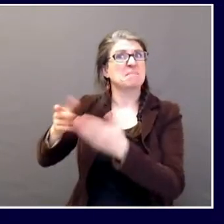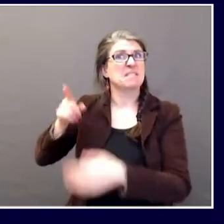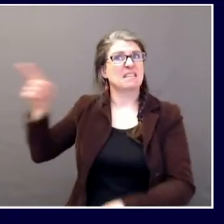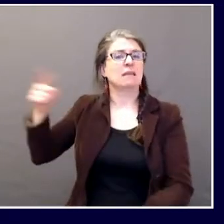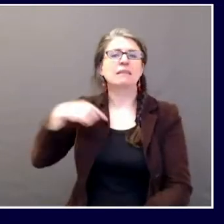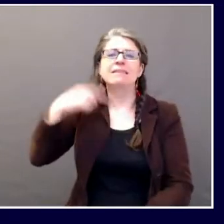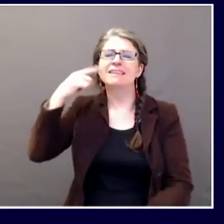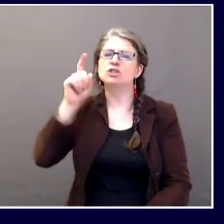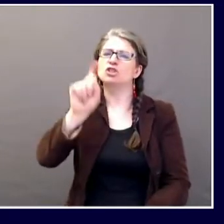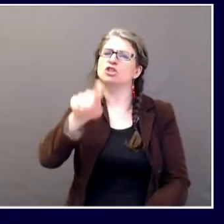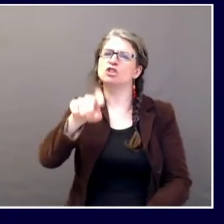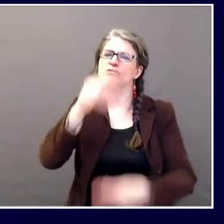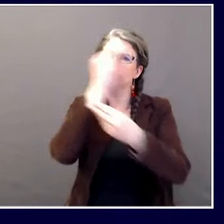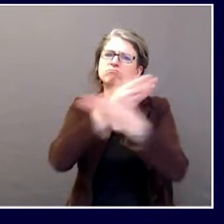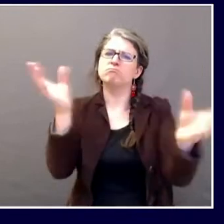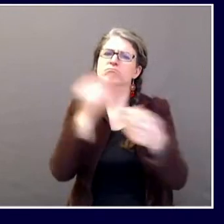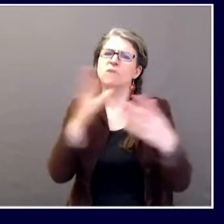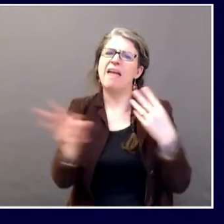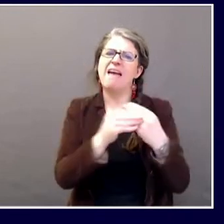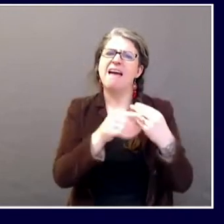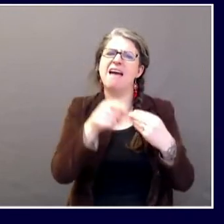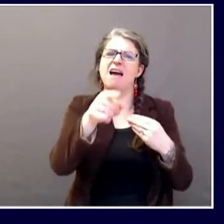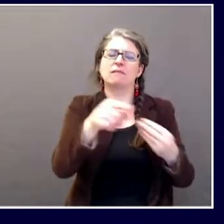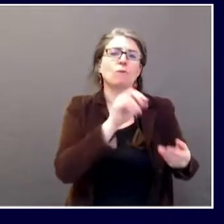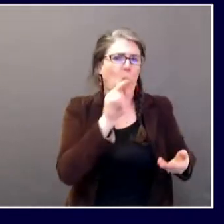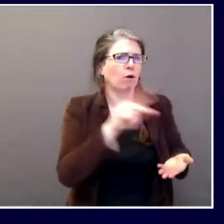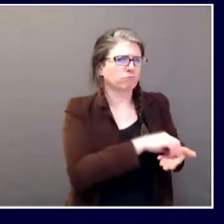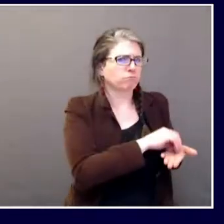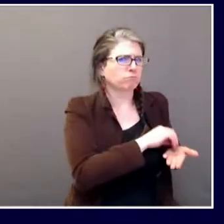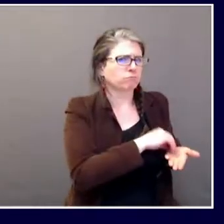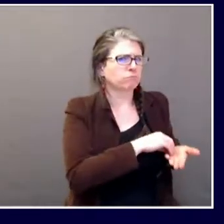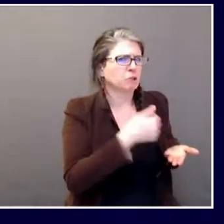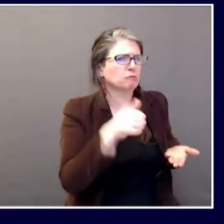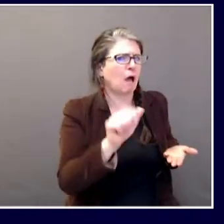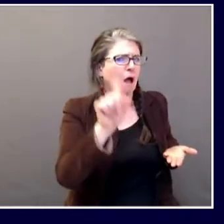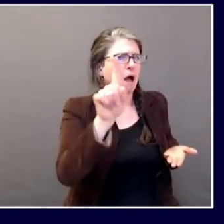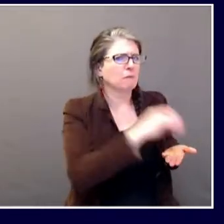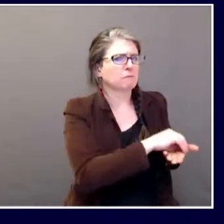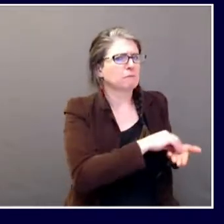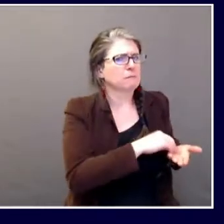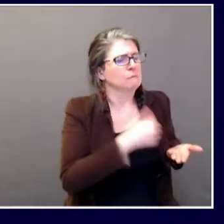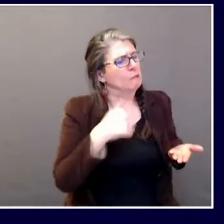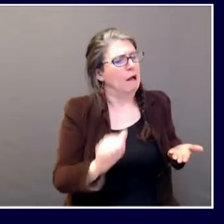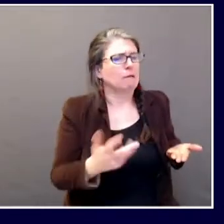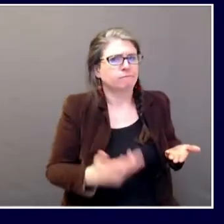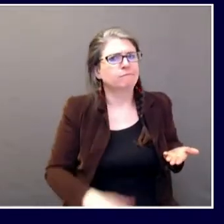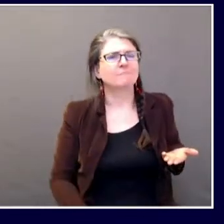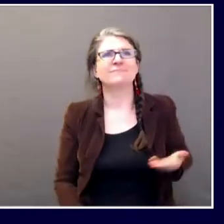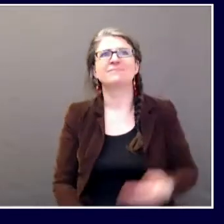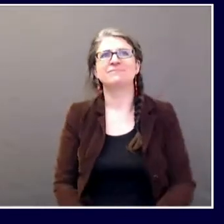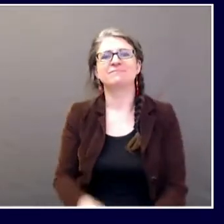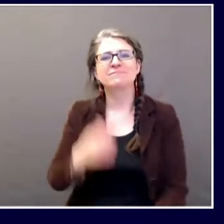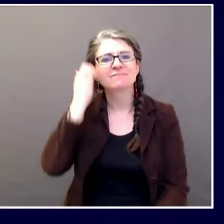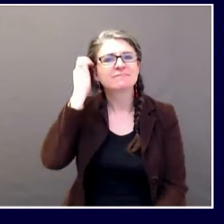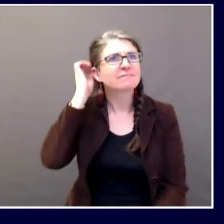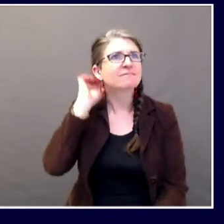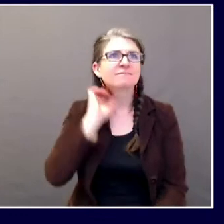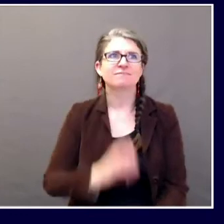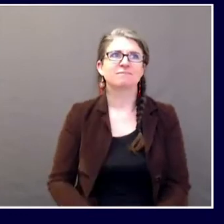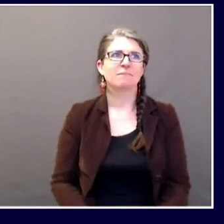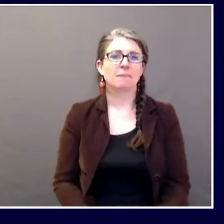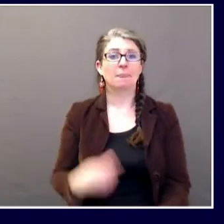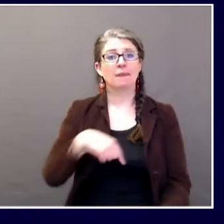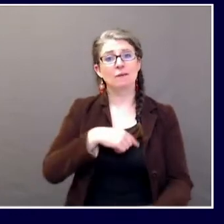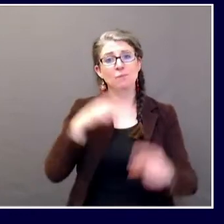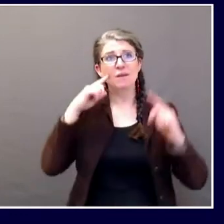Yep, we will see what we can do there, Patrick. All right, thank you very much. We're hoping, of course, that as soon as the roads